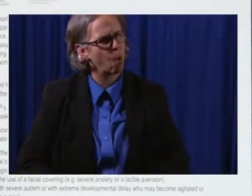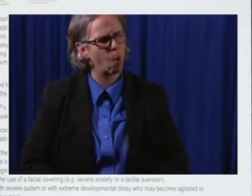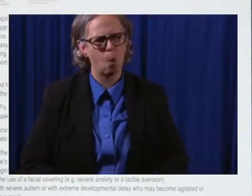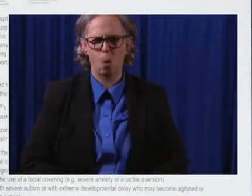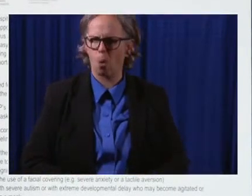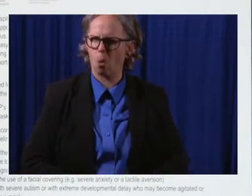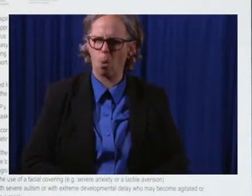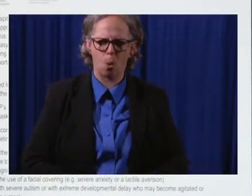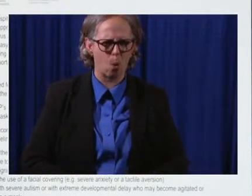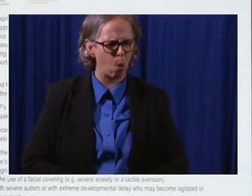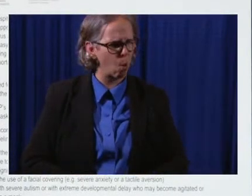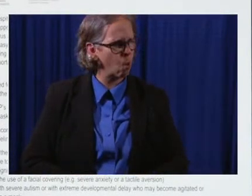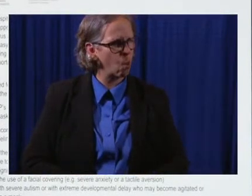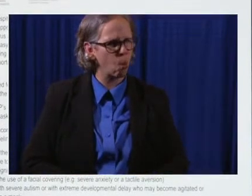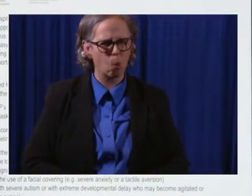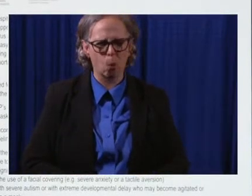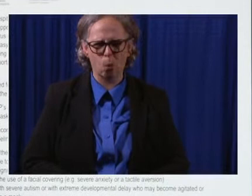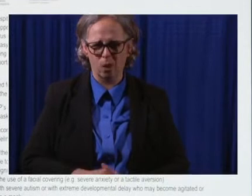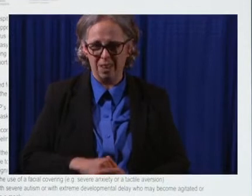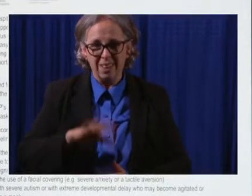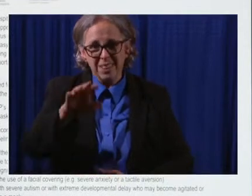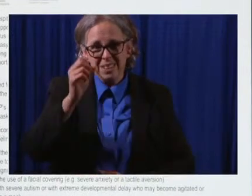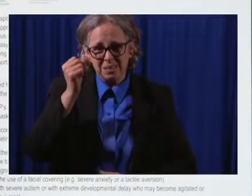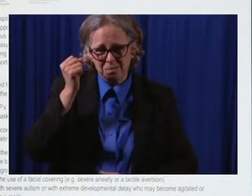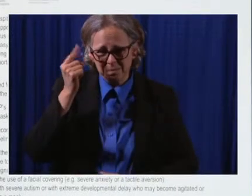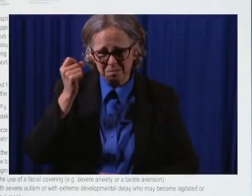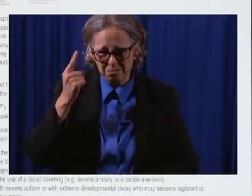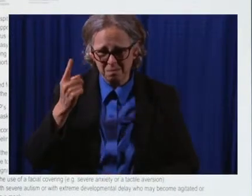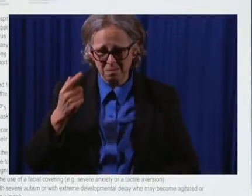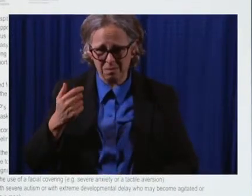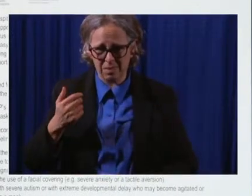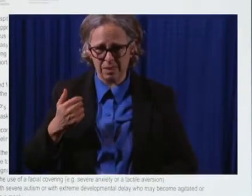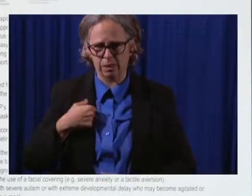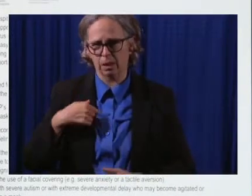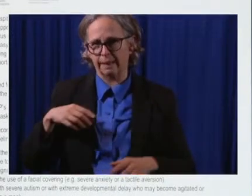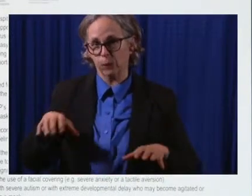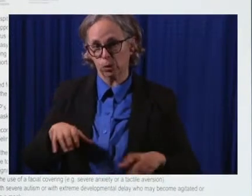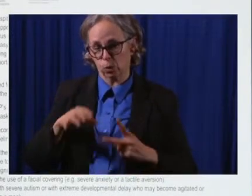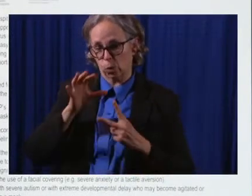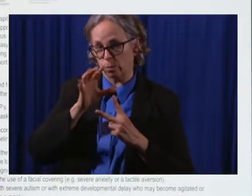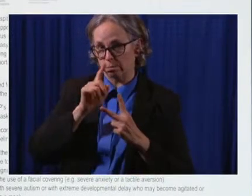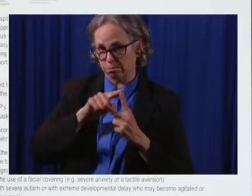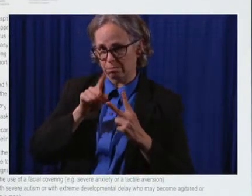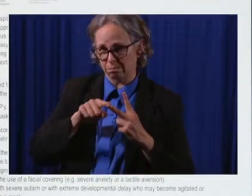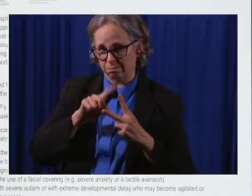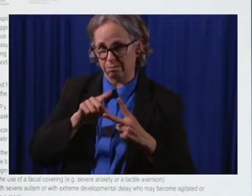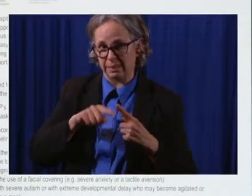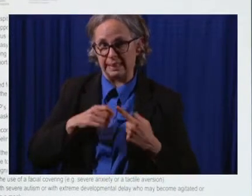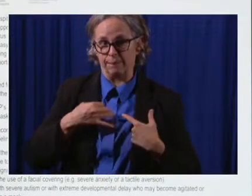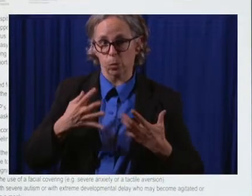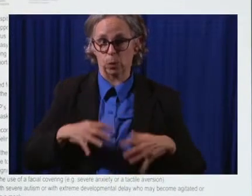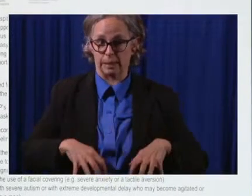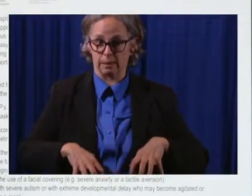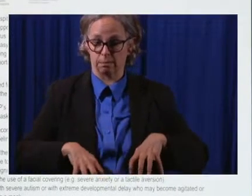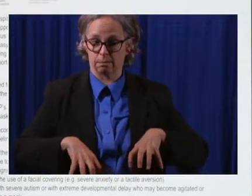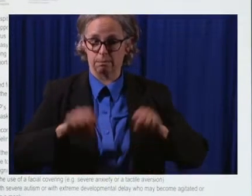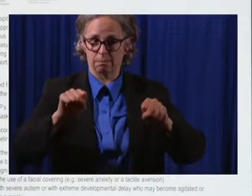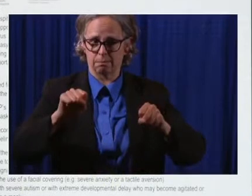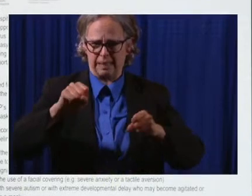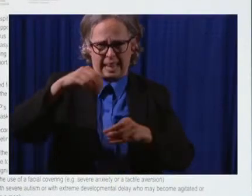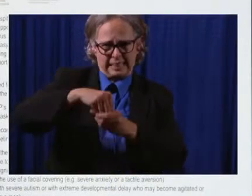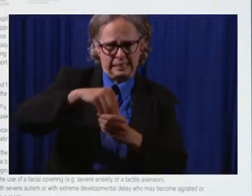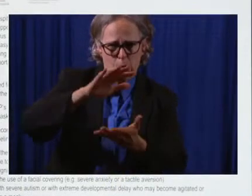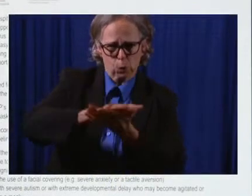that is if we do two things. One is we control the environment in the school the best we can. And what we